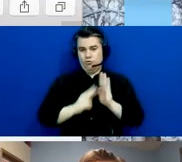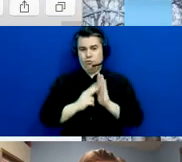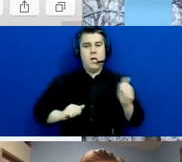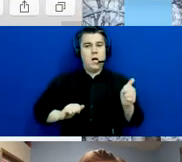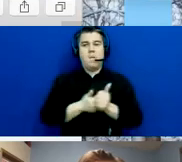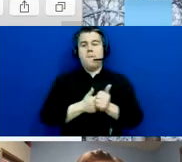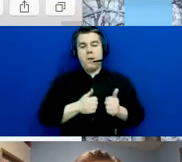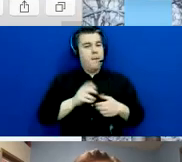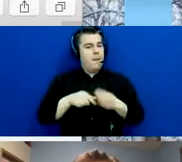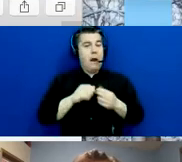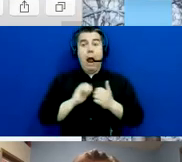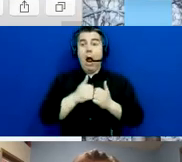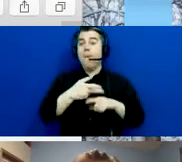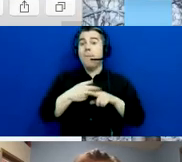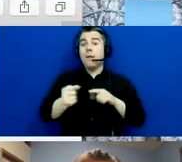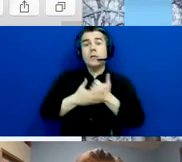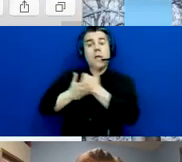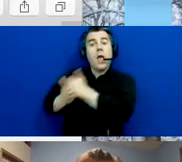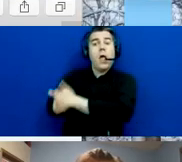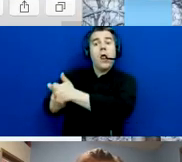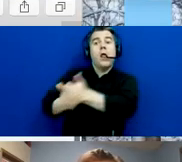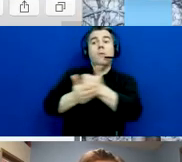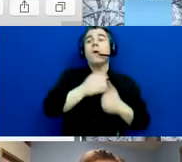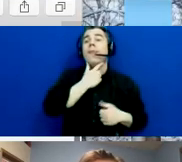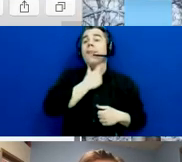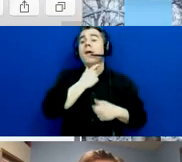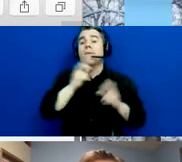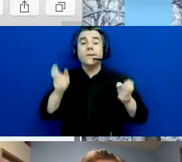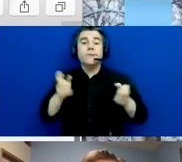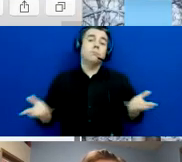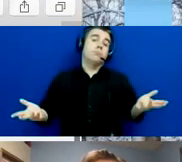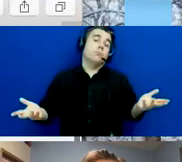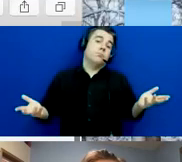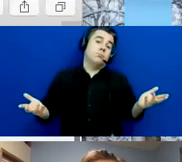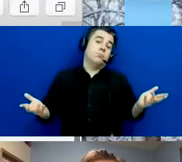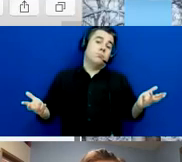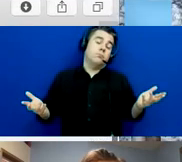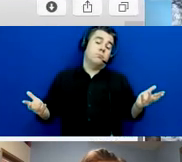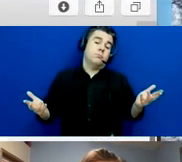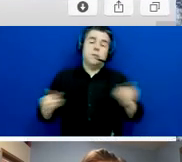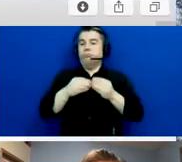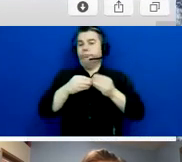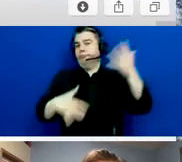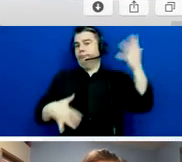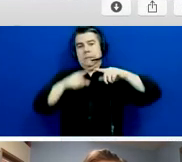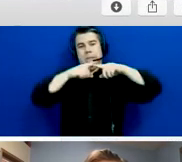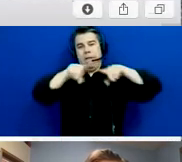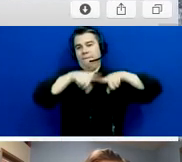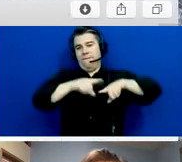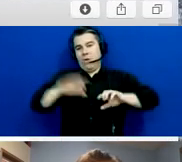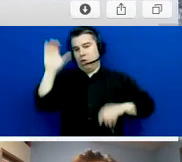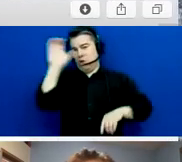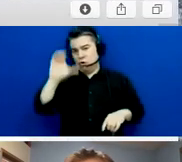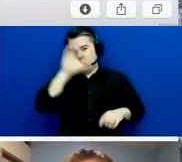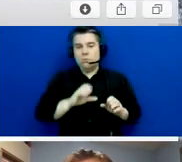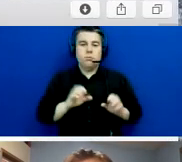Plexus has been helping those with thyroid issues. So you can do this with a myriad of different things. You can